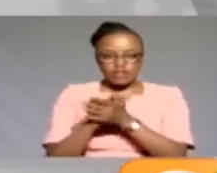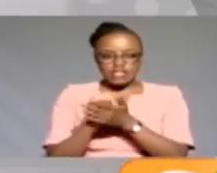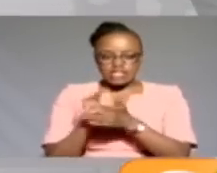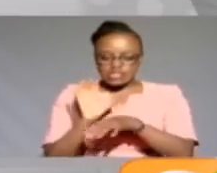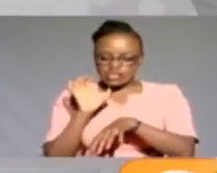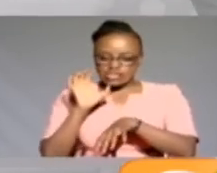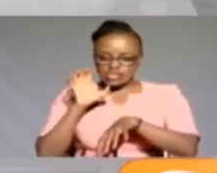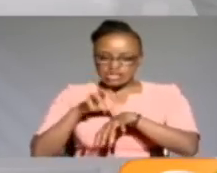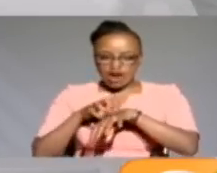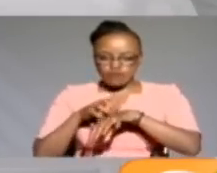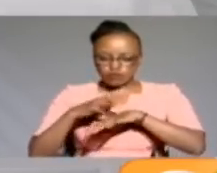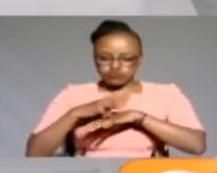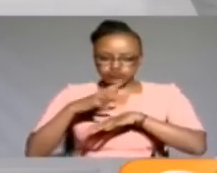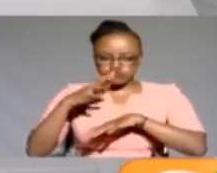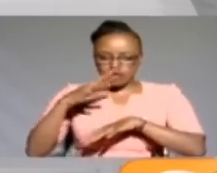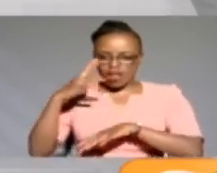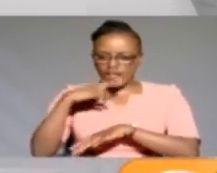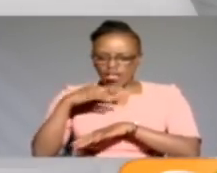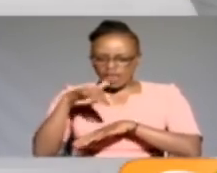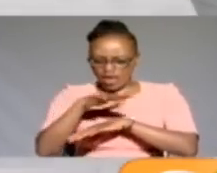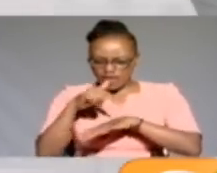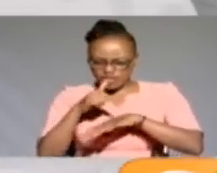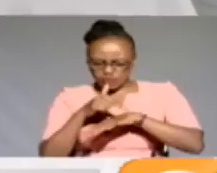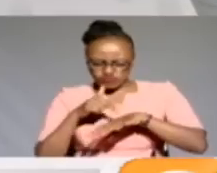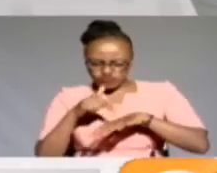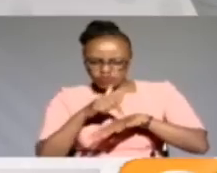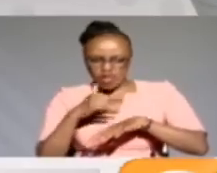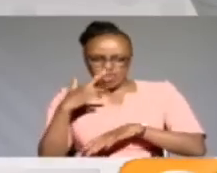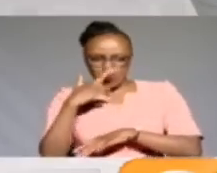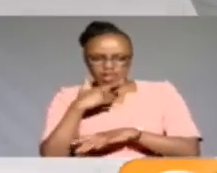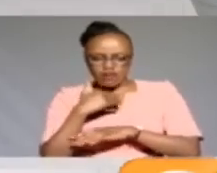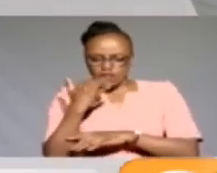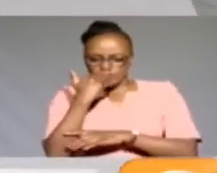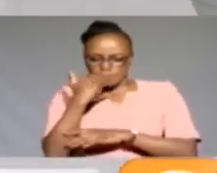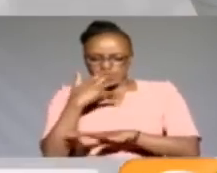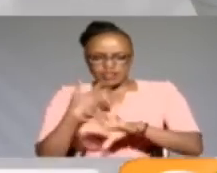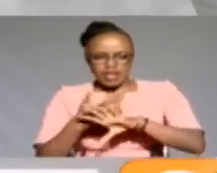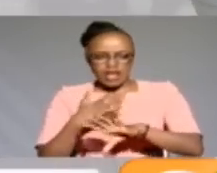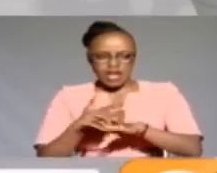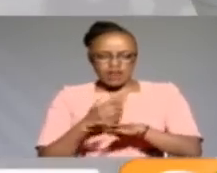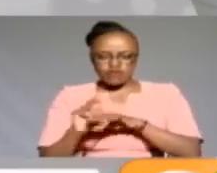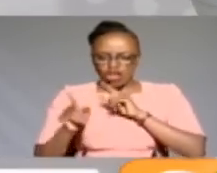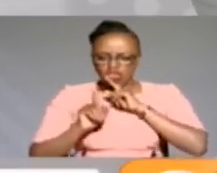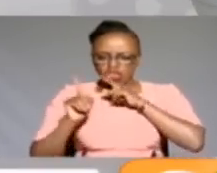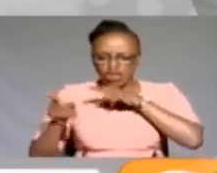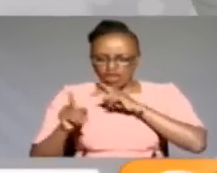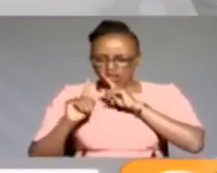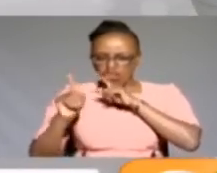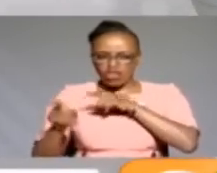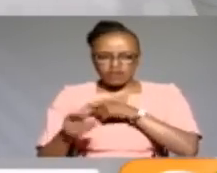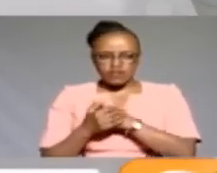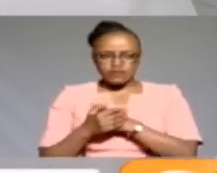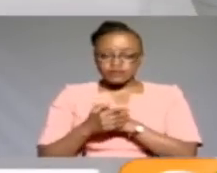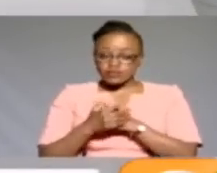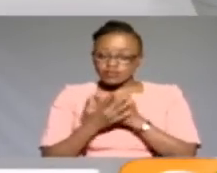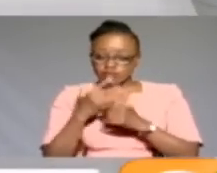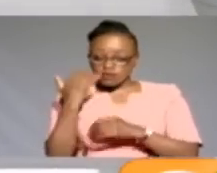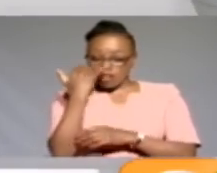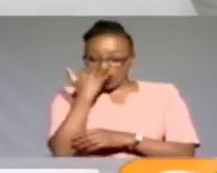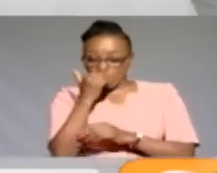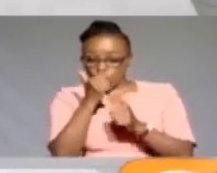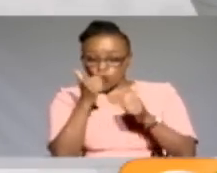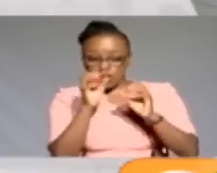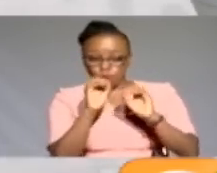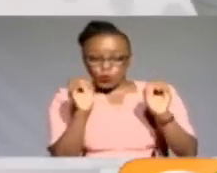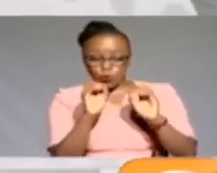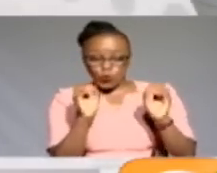site, swelling and redness around the bite area, difficulty breathing, vomiting and nausea, blurred vision, numbness